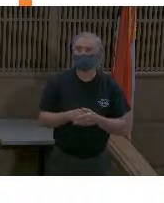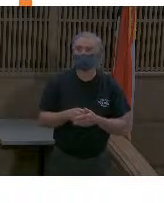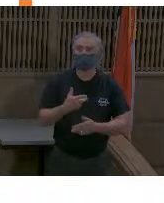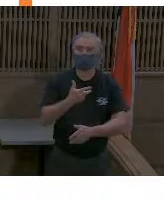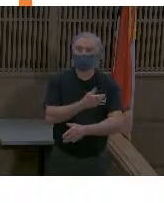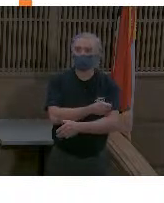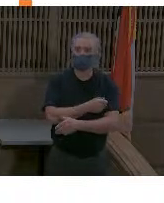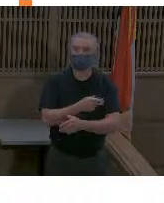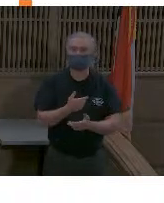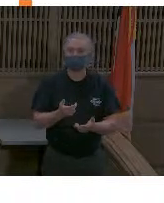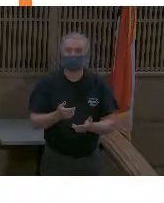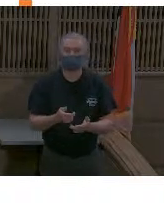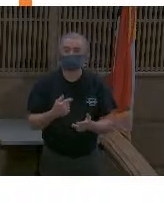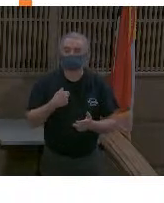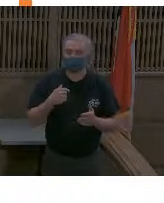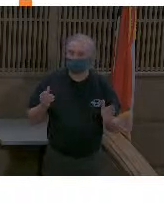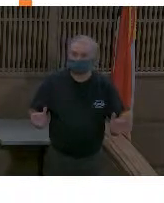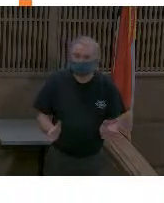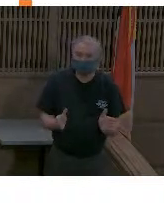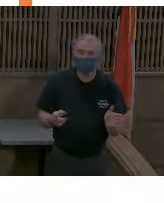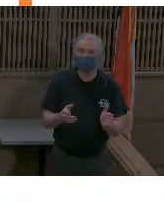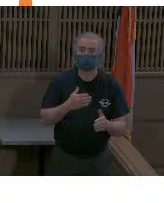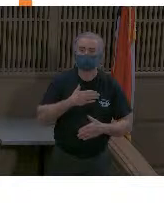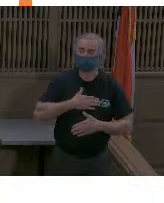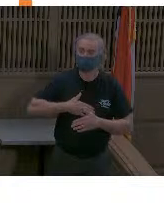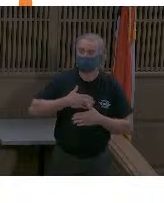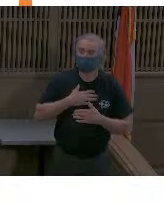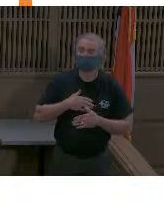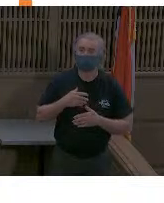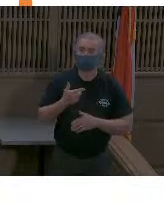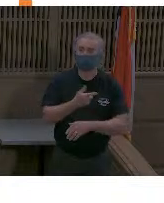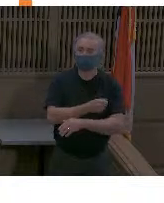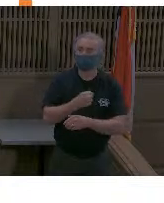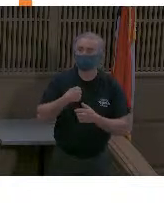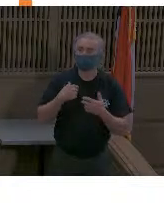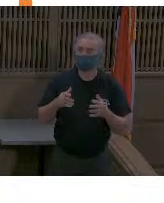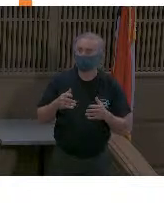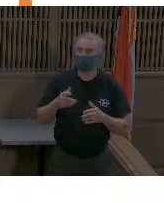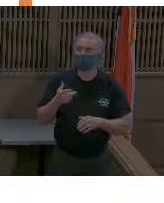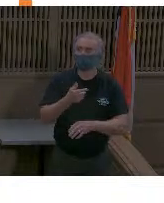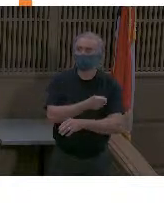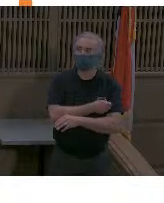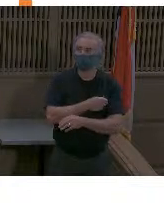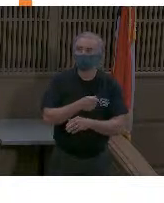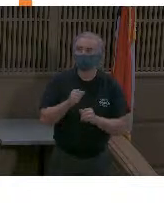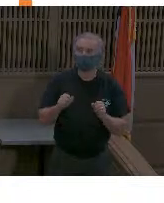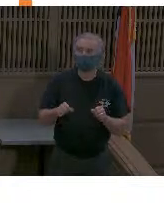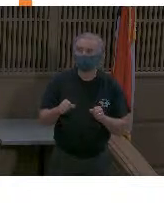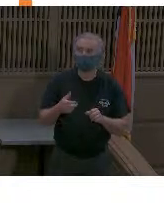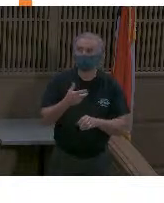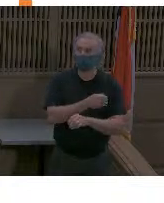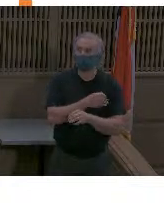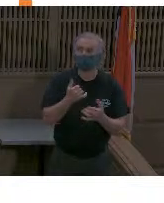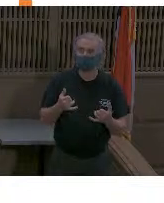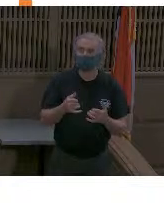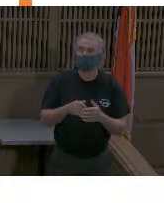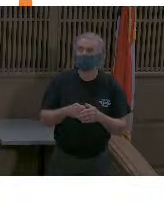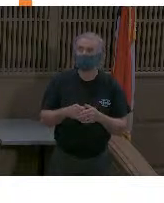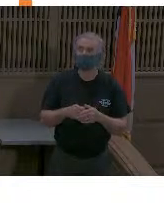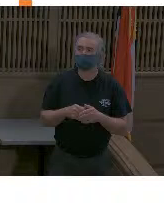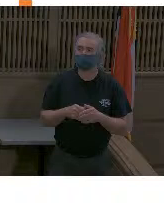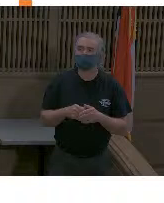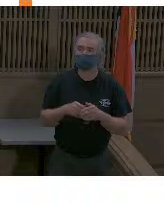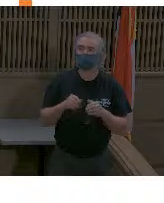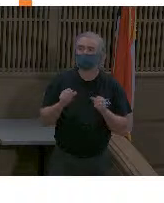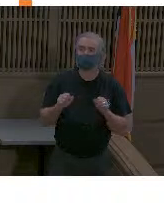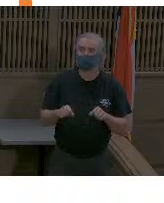Vaccine, I encourage people to get the vaccine. I've gotten it. You can get the vaccine now, or you can take a chance playing